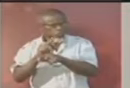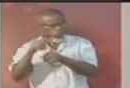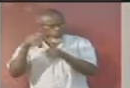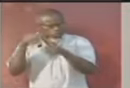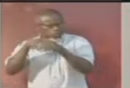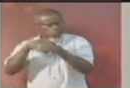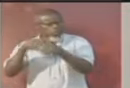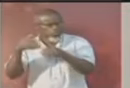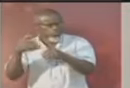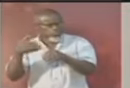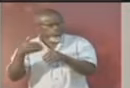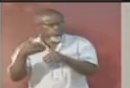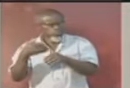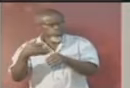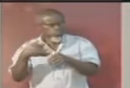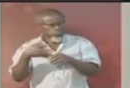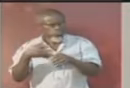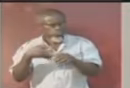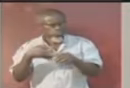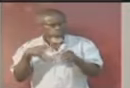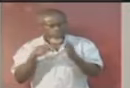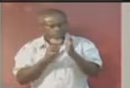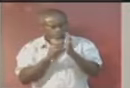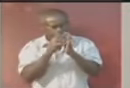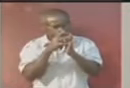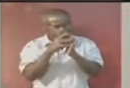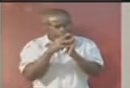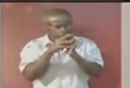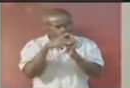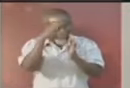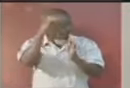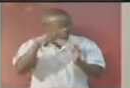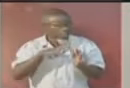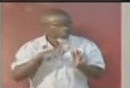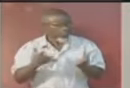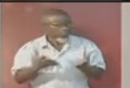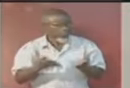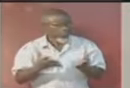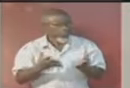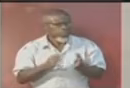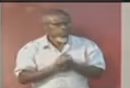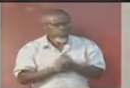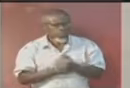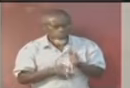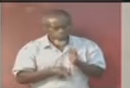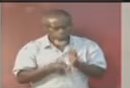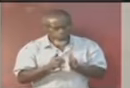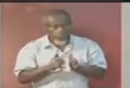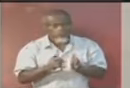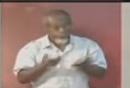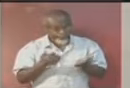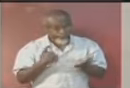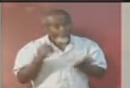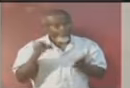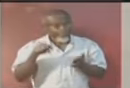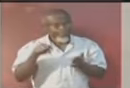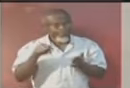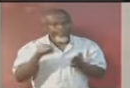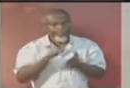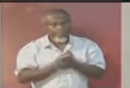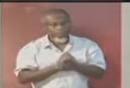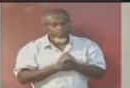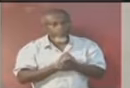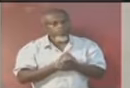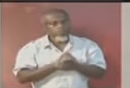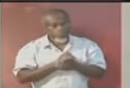vaccines of that type in the treatment of prostate cancer. So that too is not really quite accurate. So that we have, so the